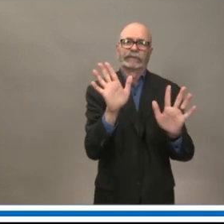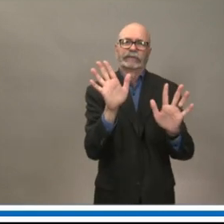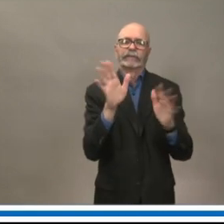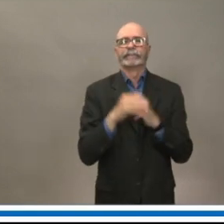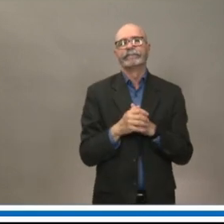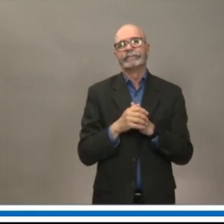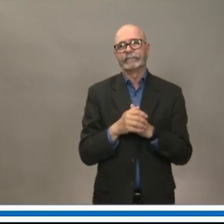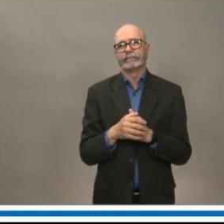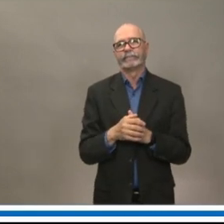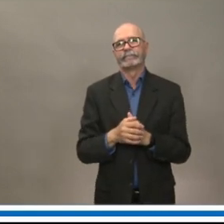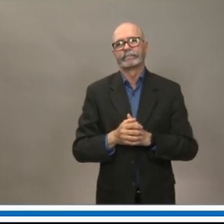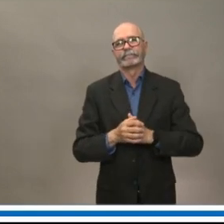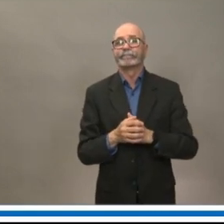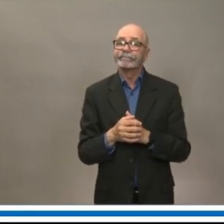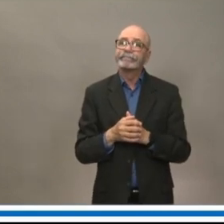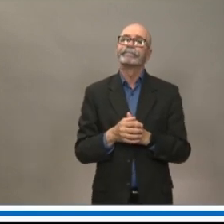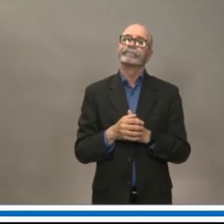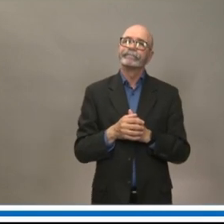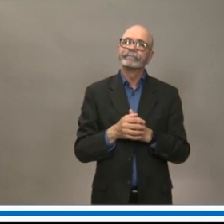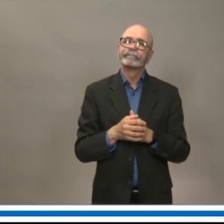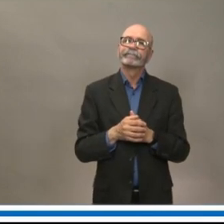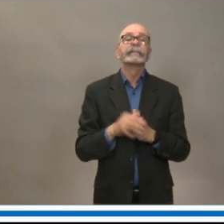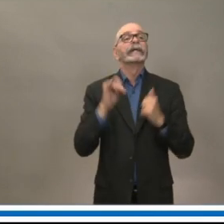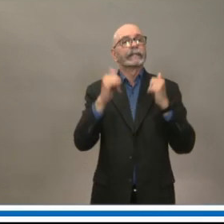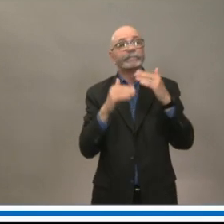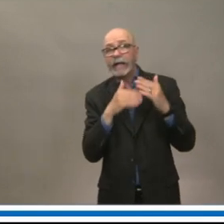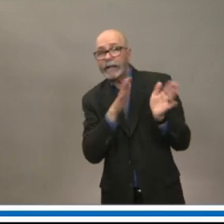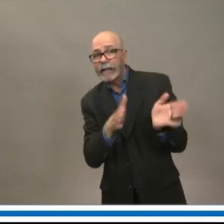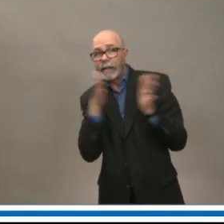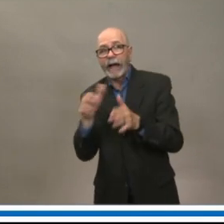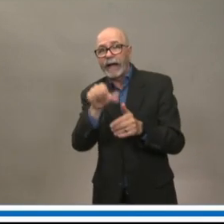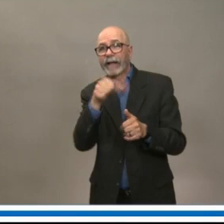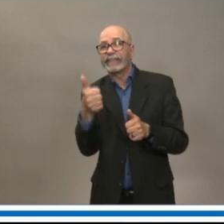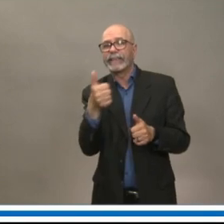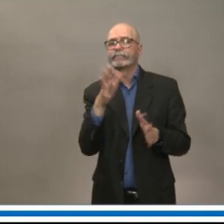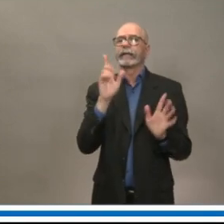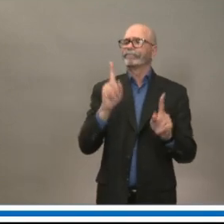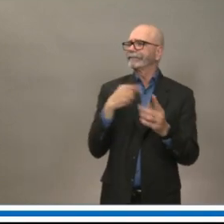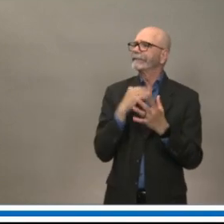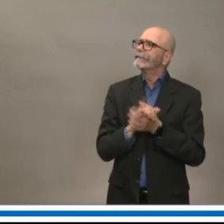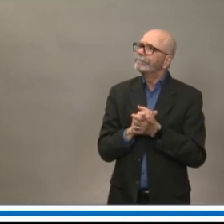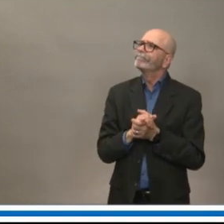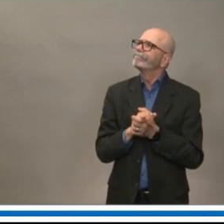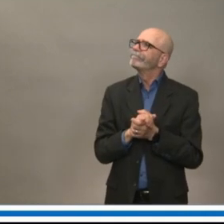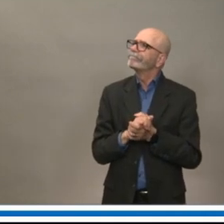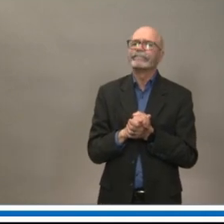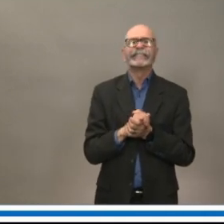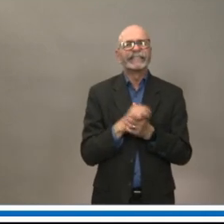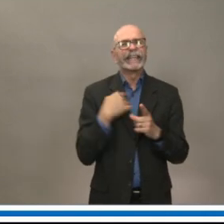I just want to talk about something briefly that struck me, and it came my way yesterday.